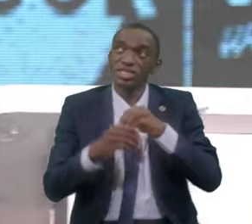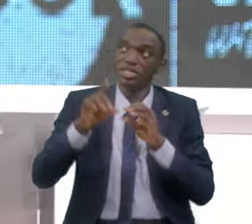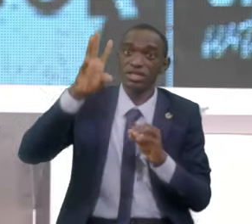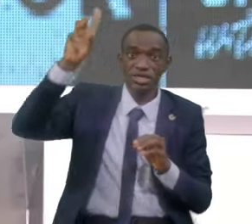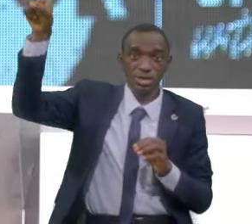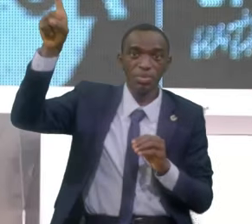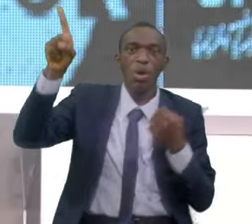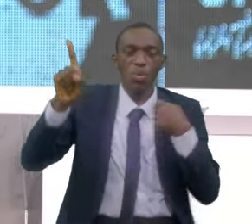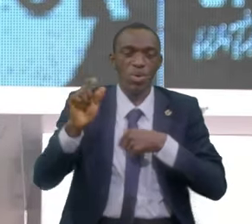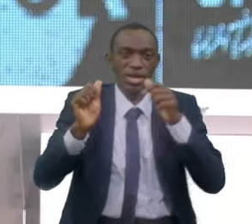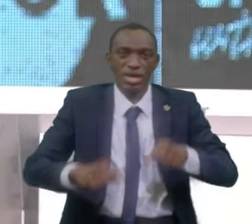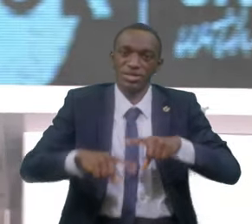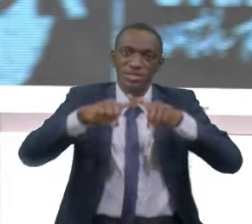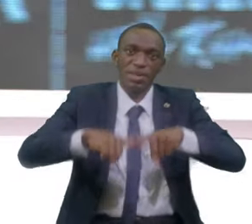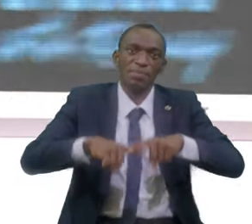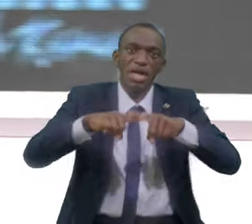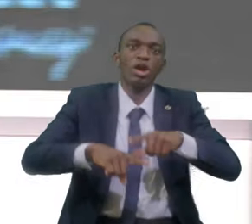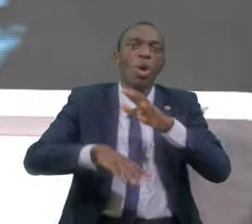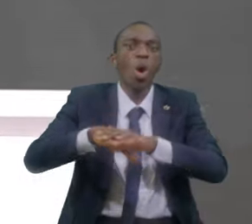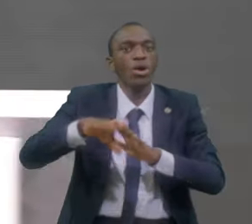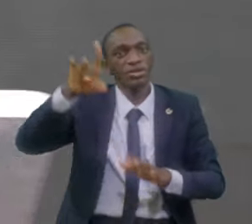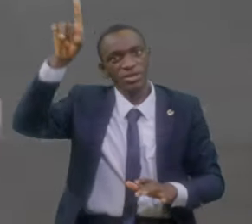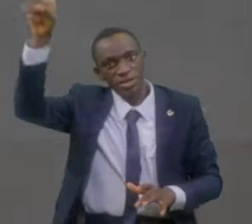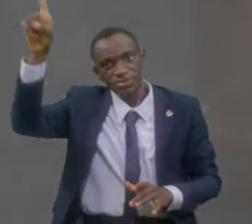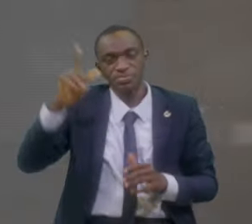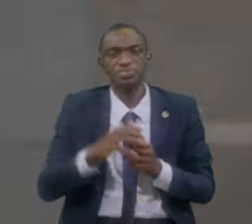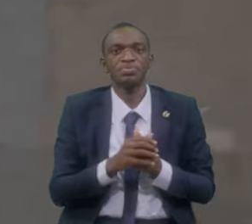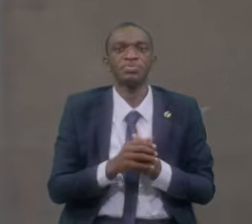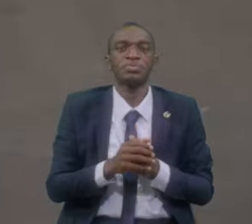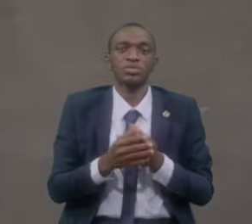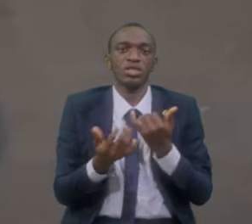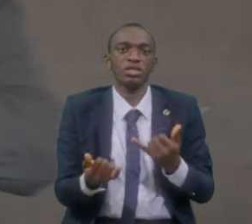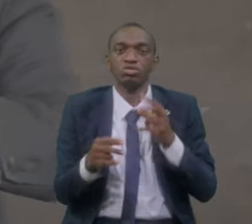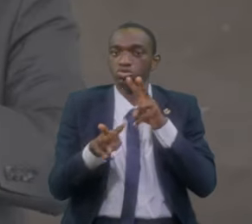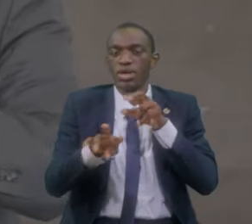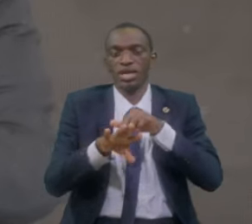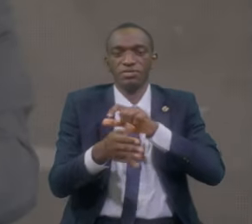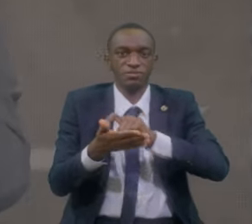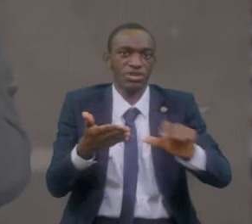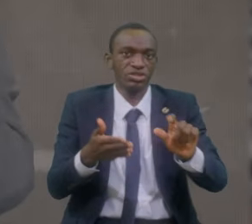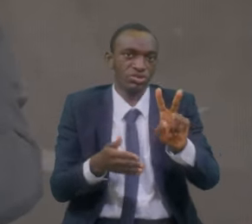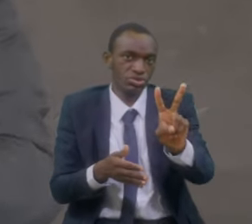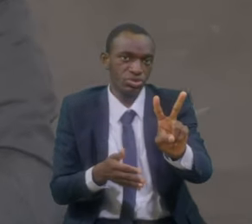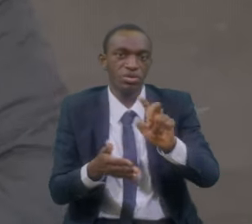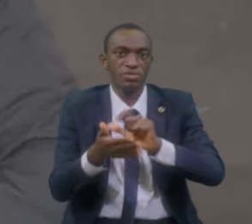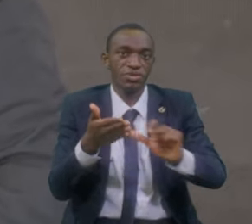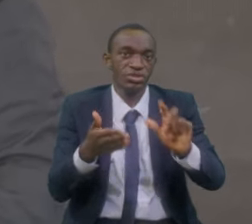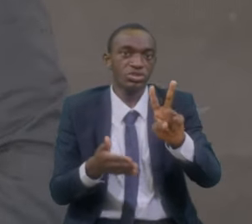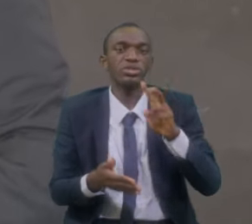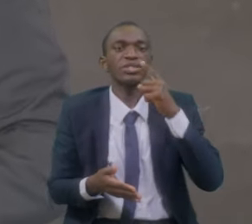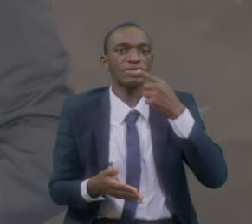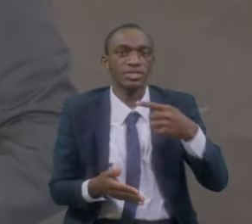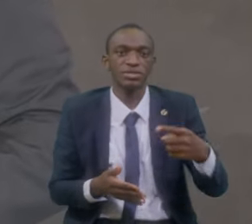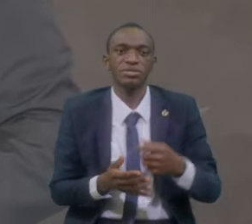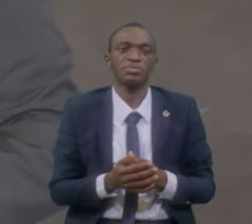we can depend on him. Look at verse 2 there. Verse 2 tells us, it